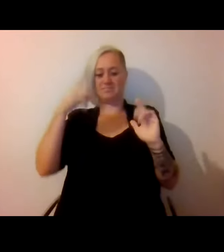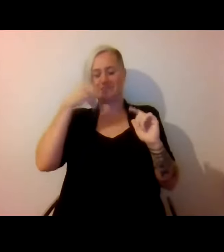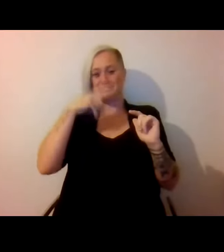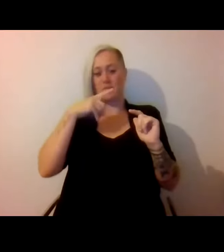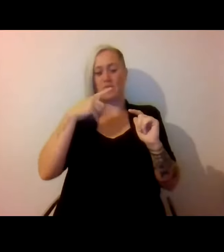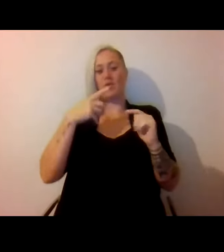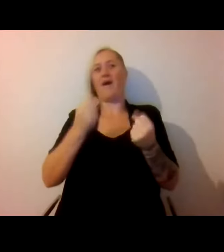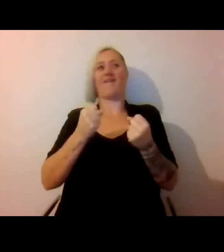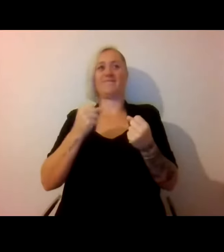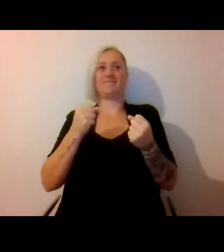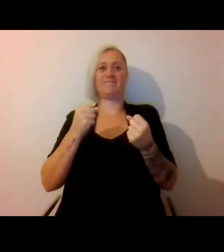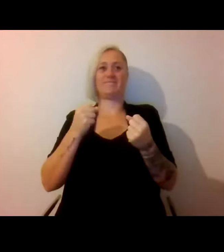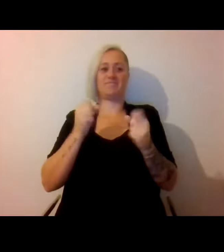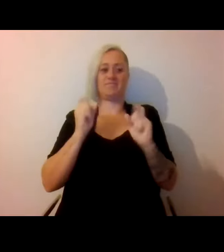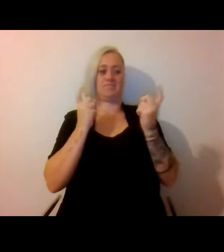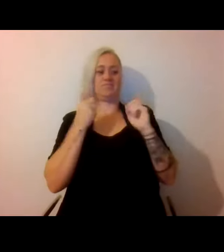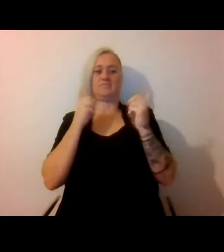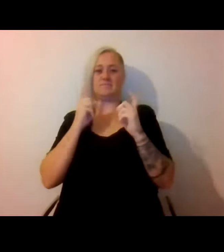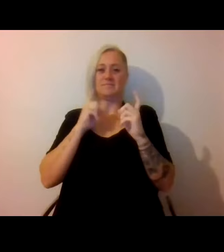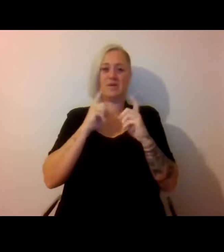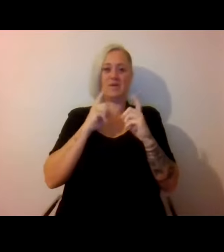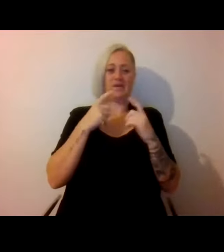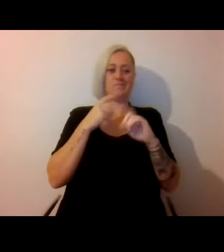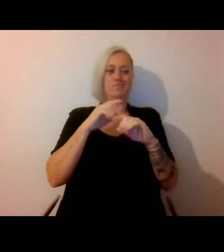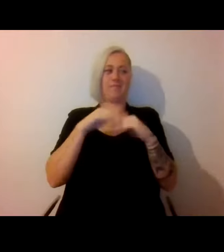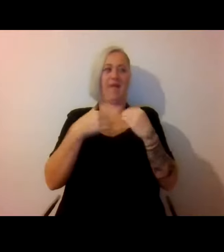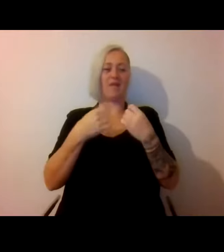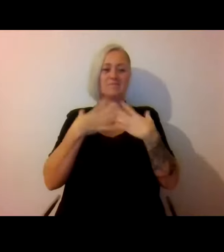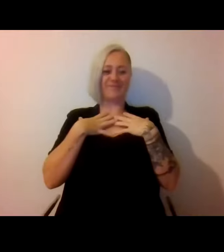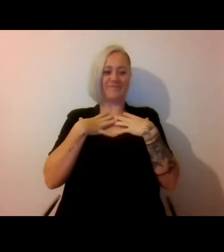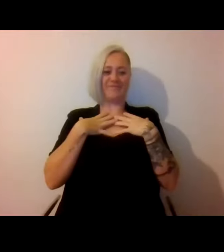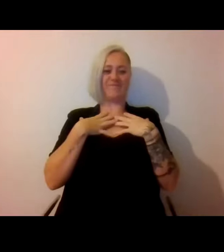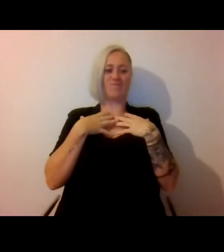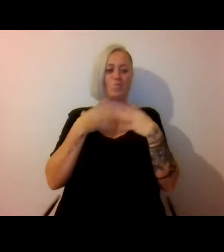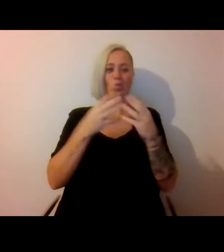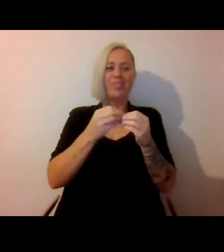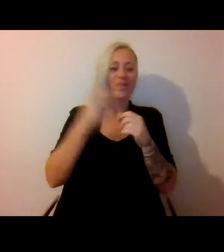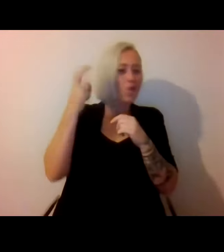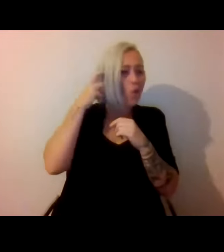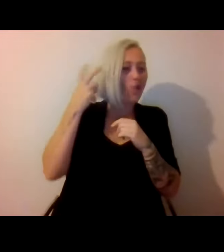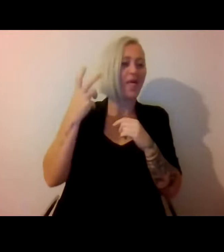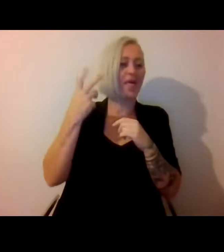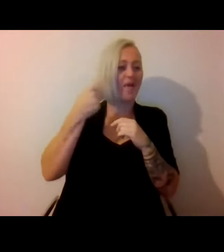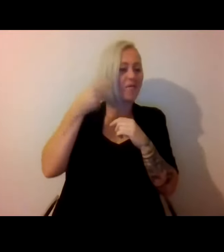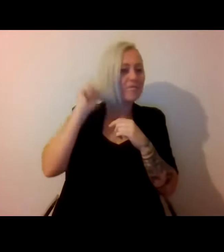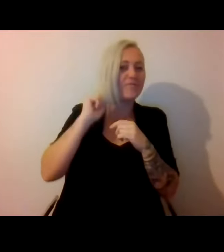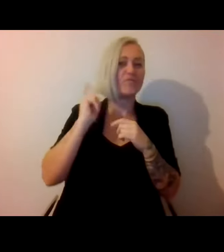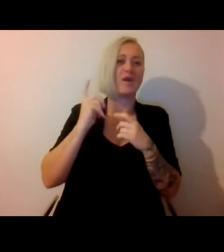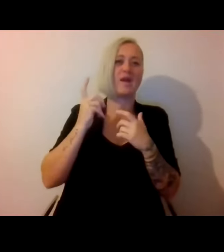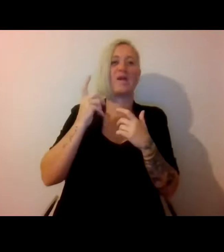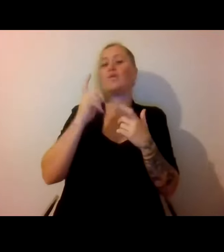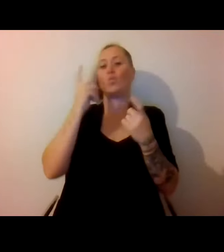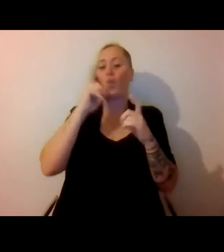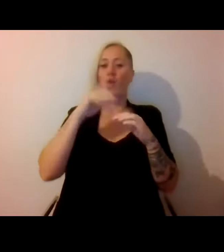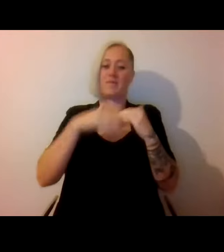deafness and external cochlear implant equipment, and worries about friendships, dating, and their future place in the